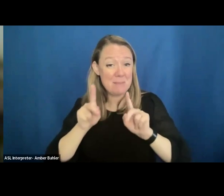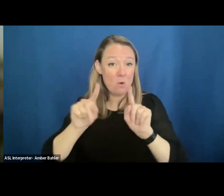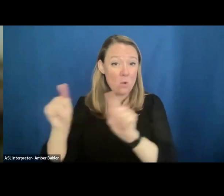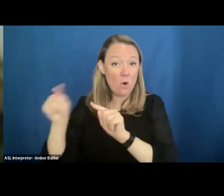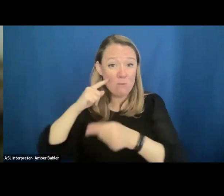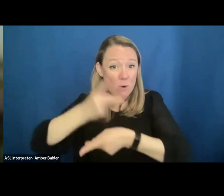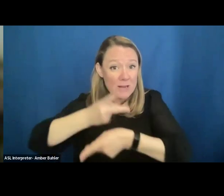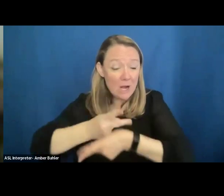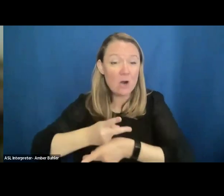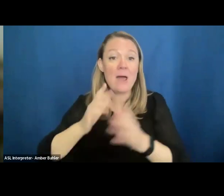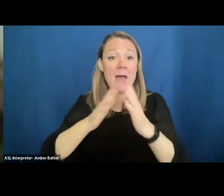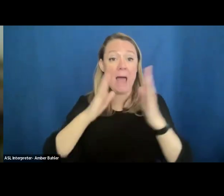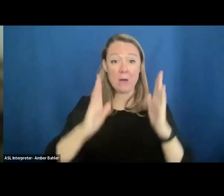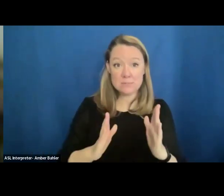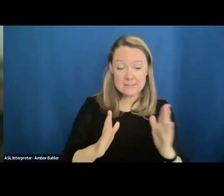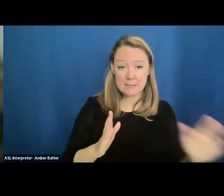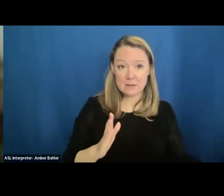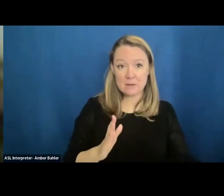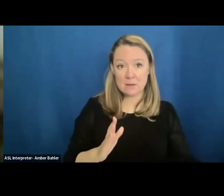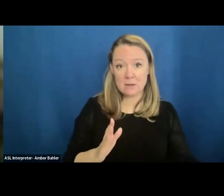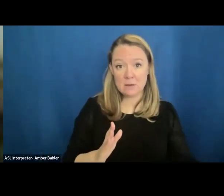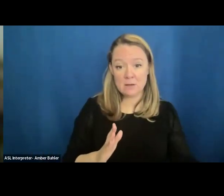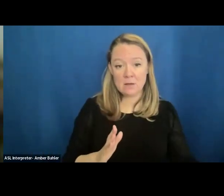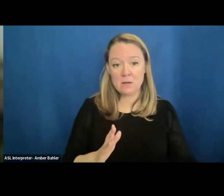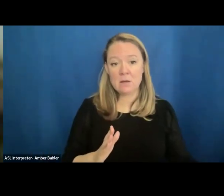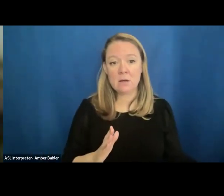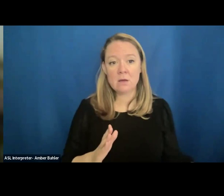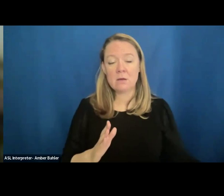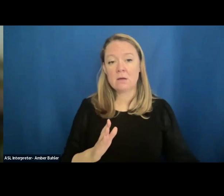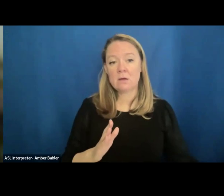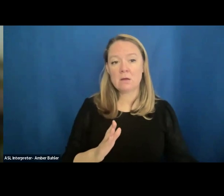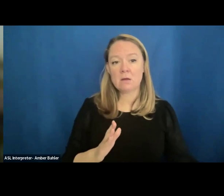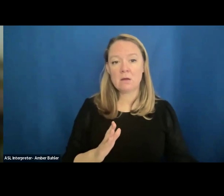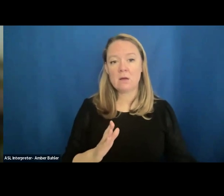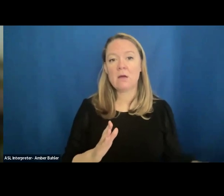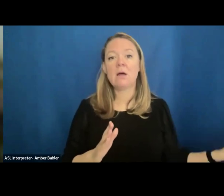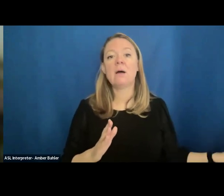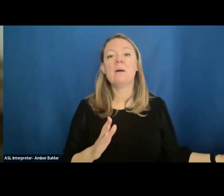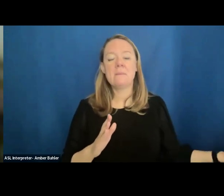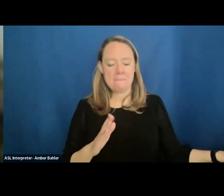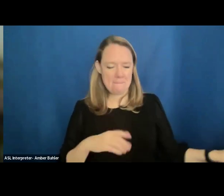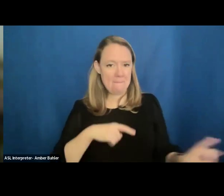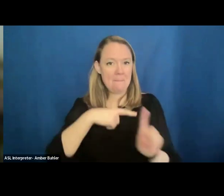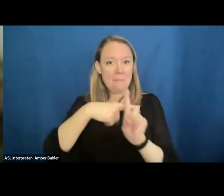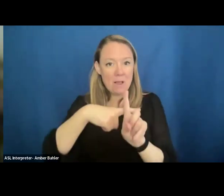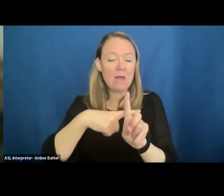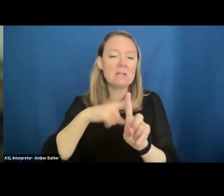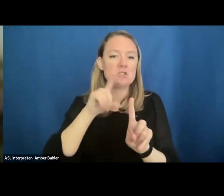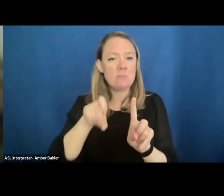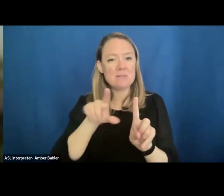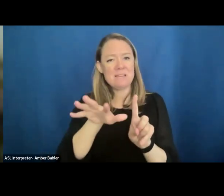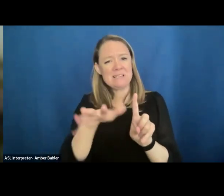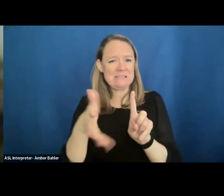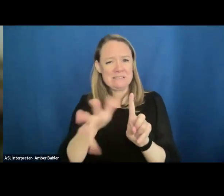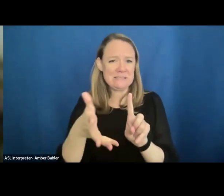Housing, but also the idea that you have to be a certain amount of sober to access most services that we